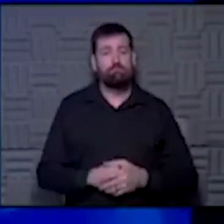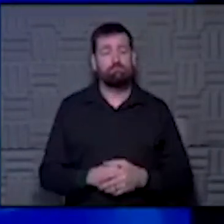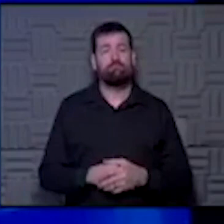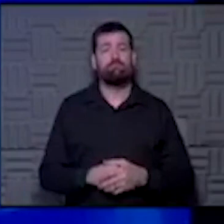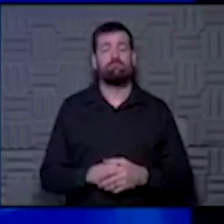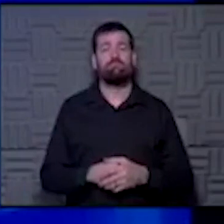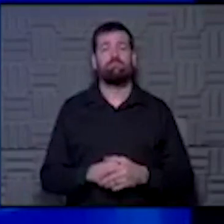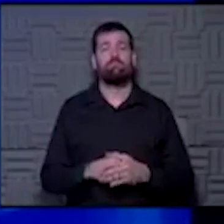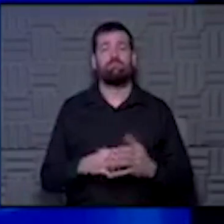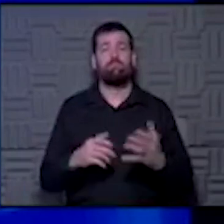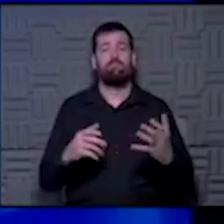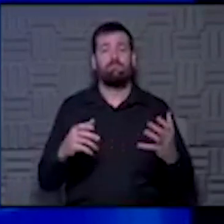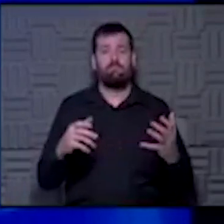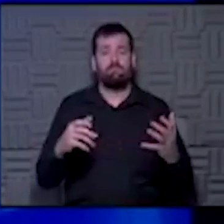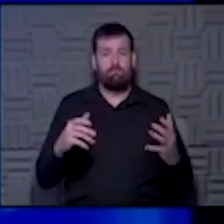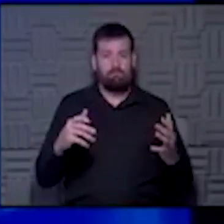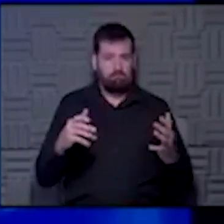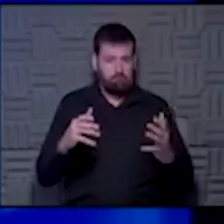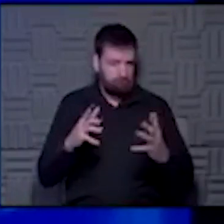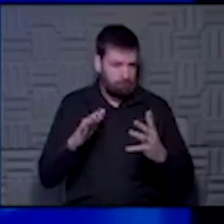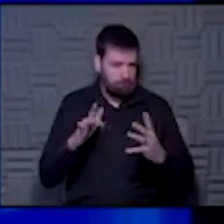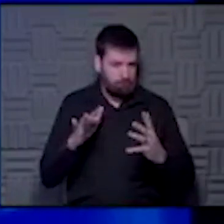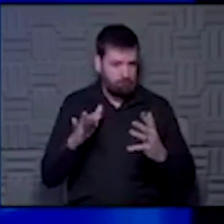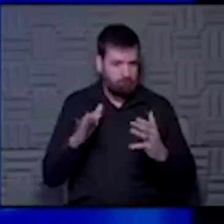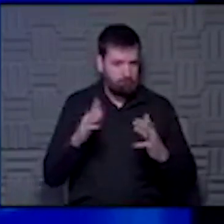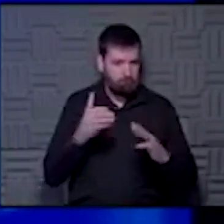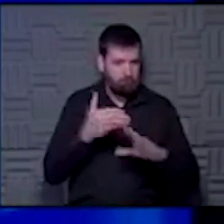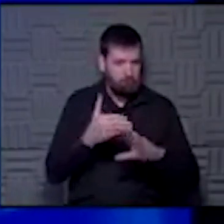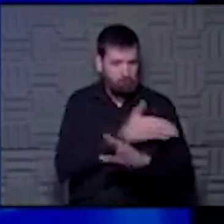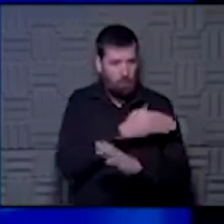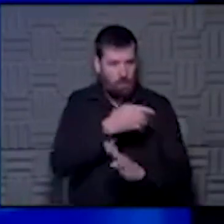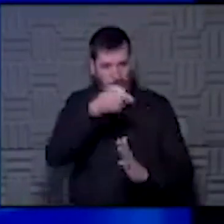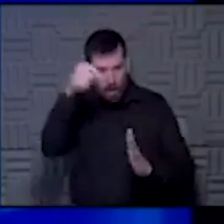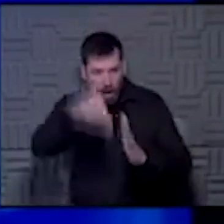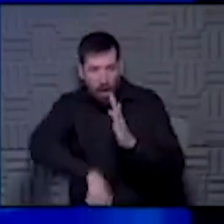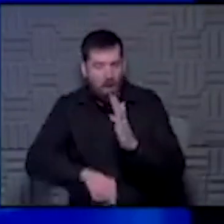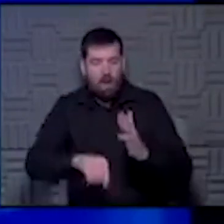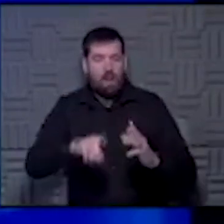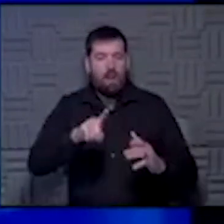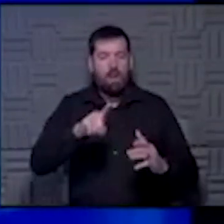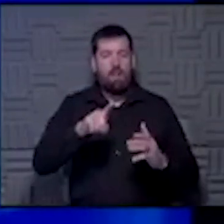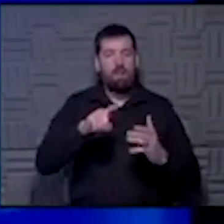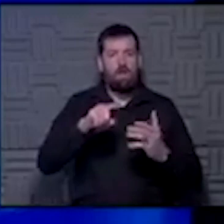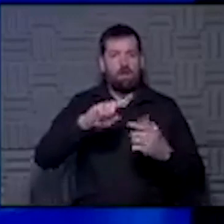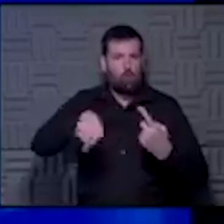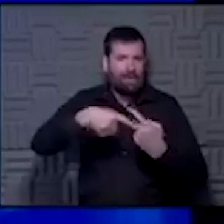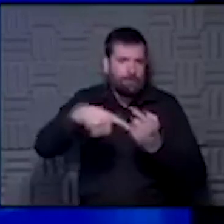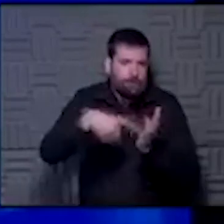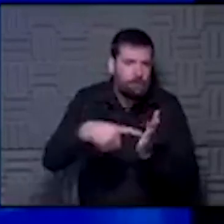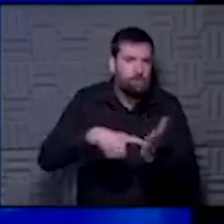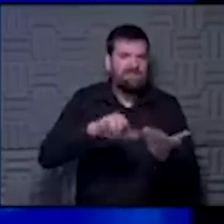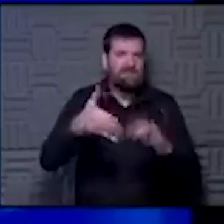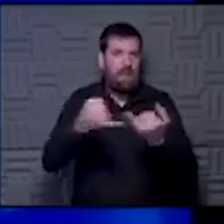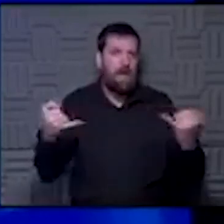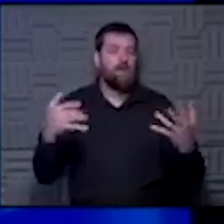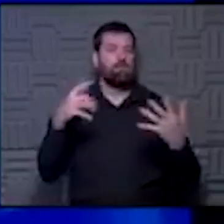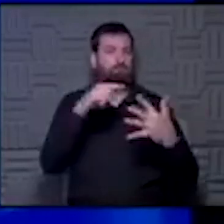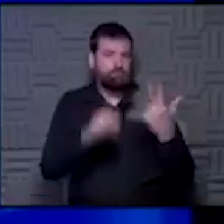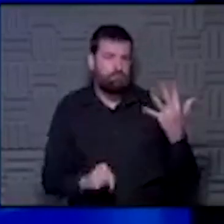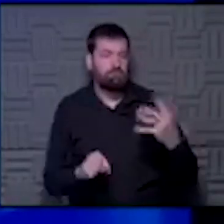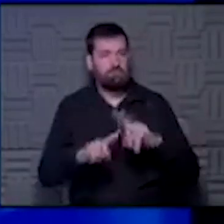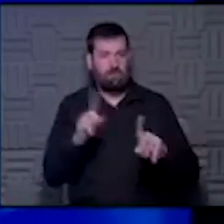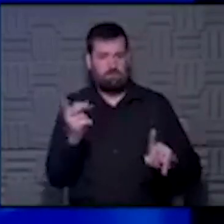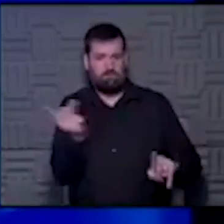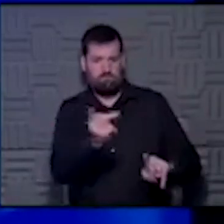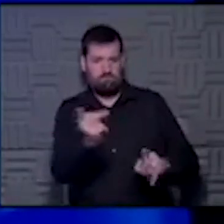Before we get too much more involved in deadlines and things for this program, maybe let's just take a minute and talk from both of